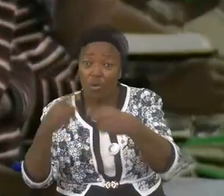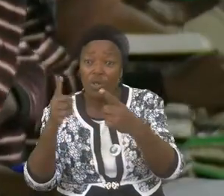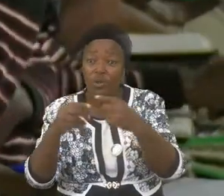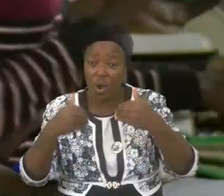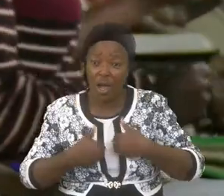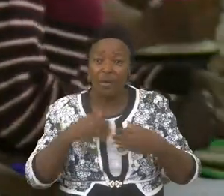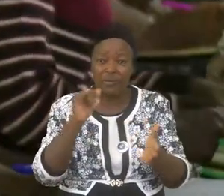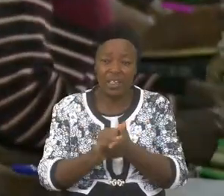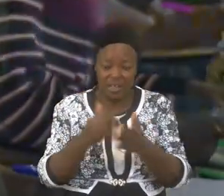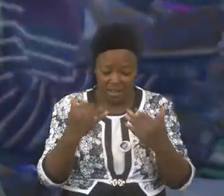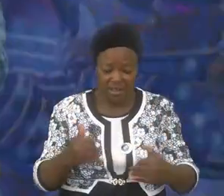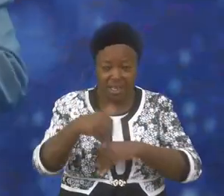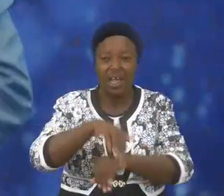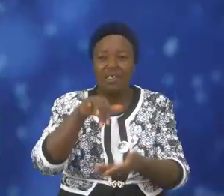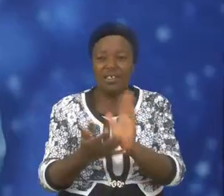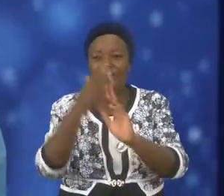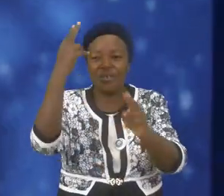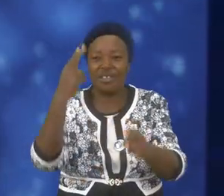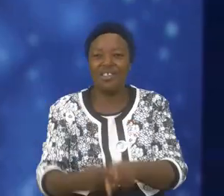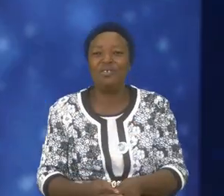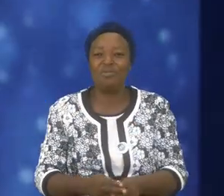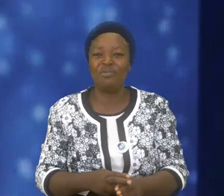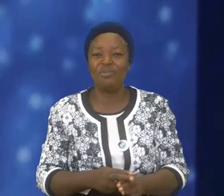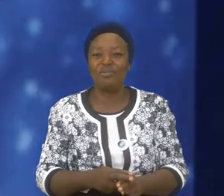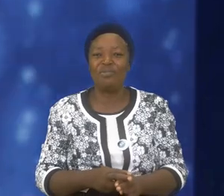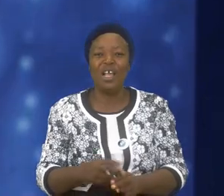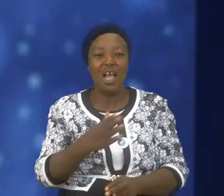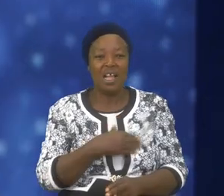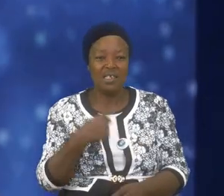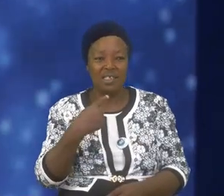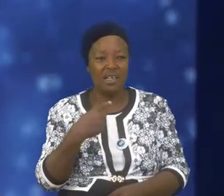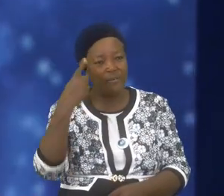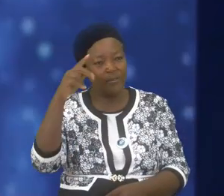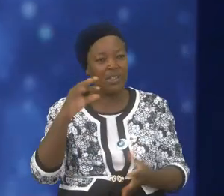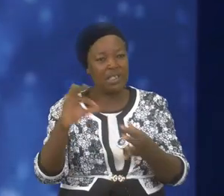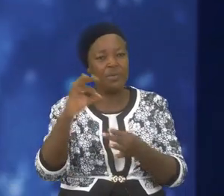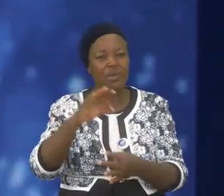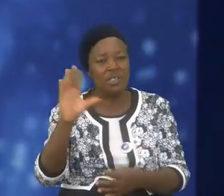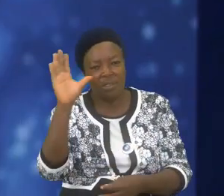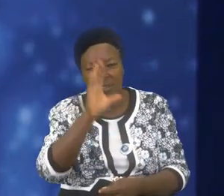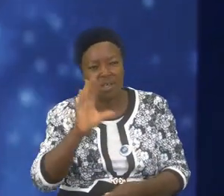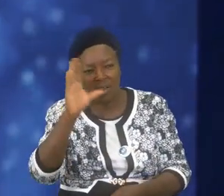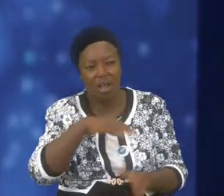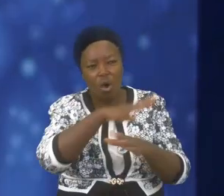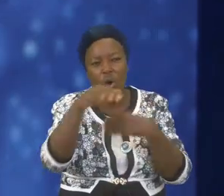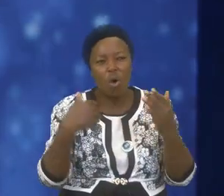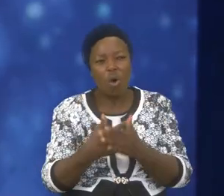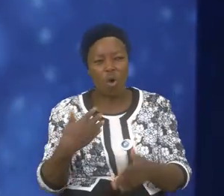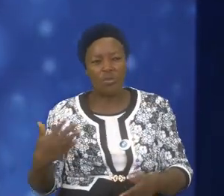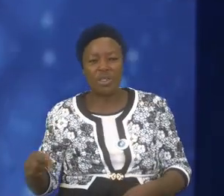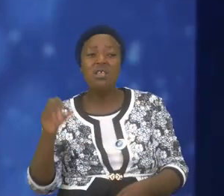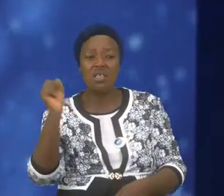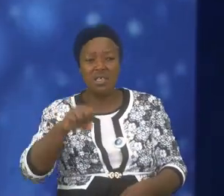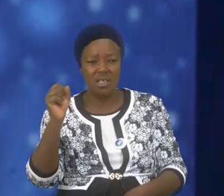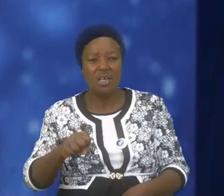And it says, for the Spirit searcheth all things, yea, the deep things of God. Look